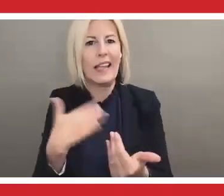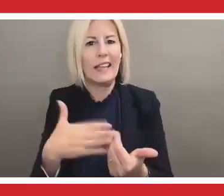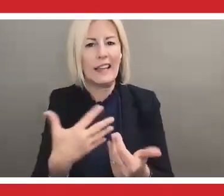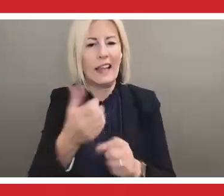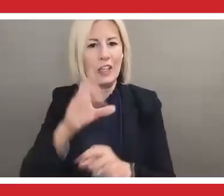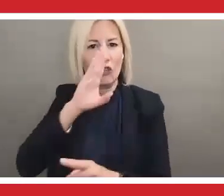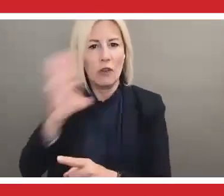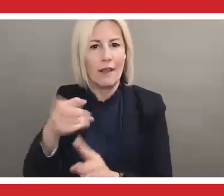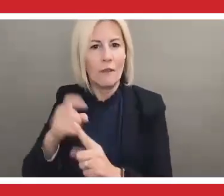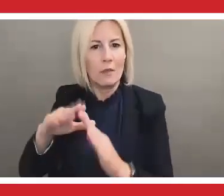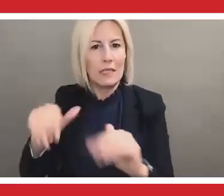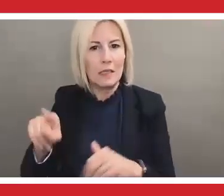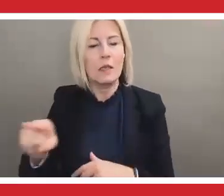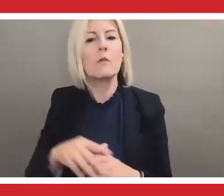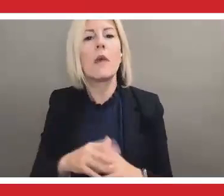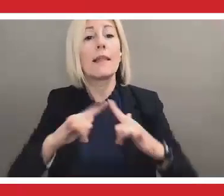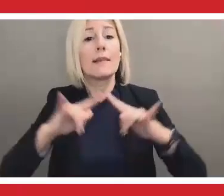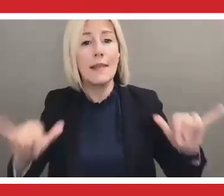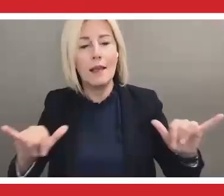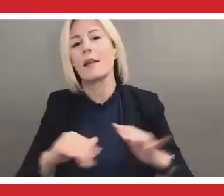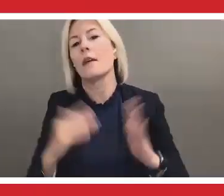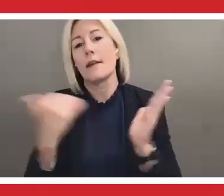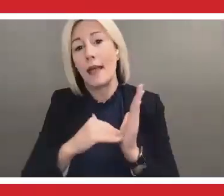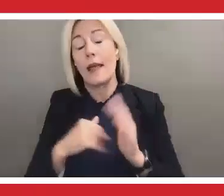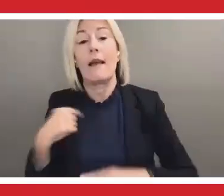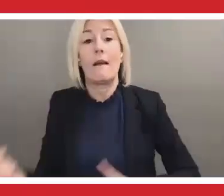system. At the same time, again, I go back to